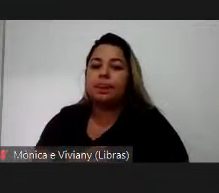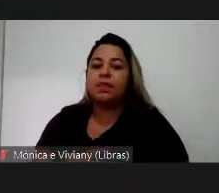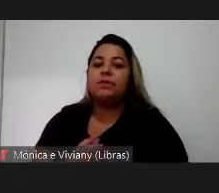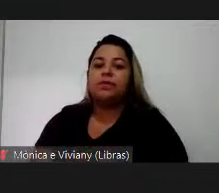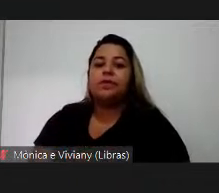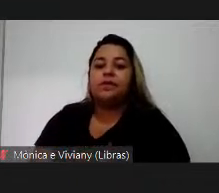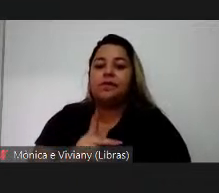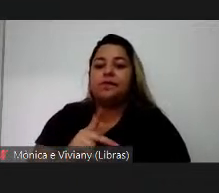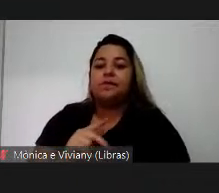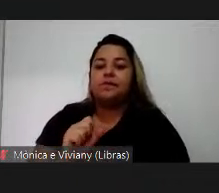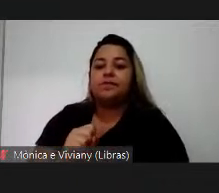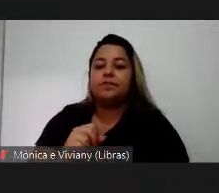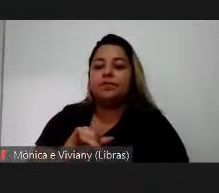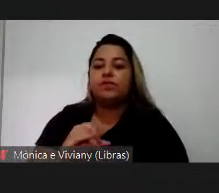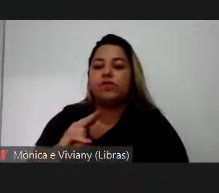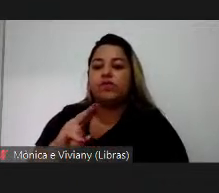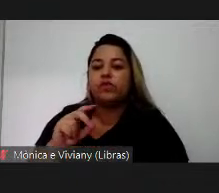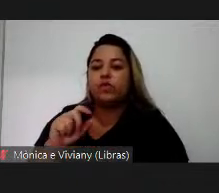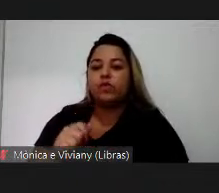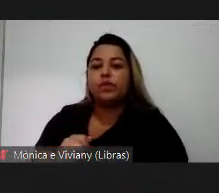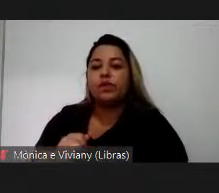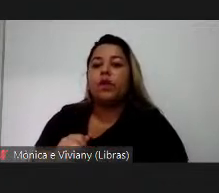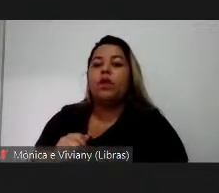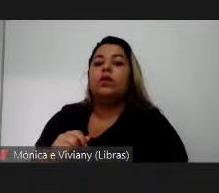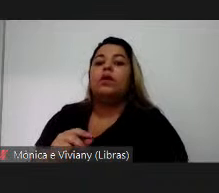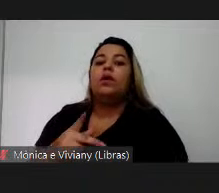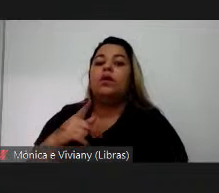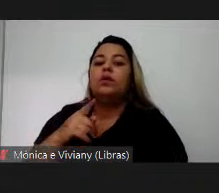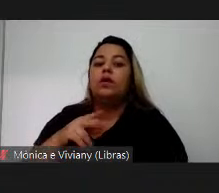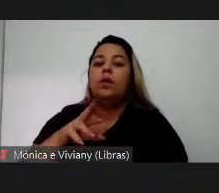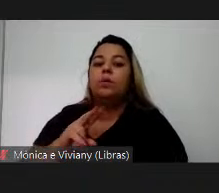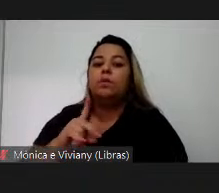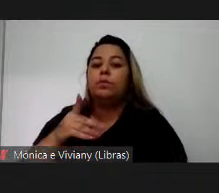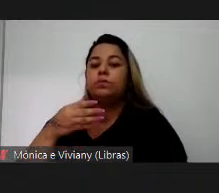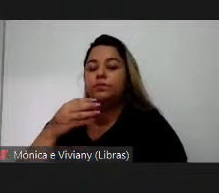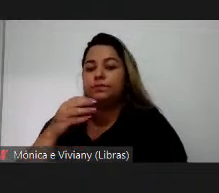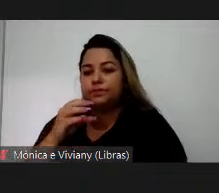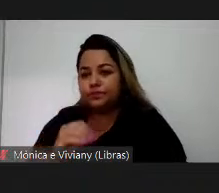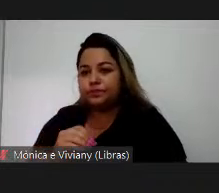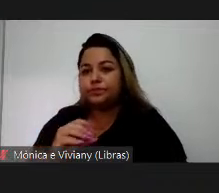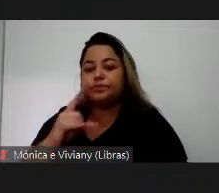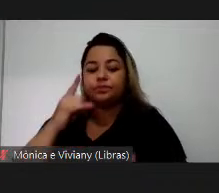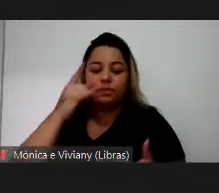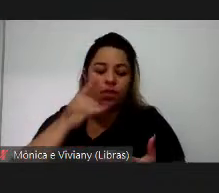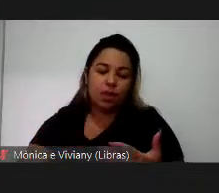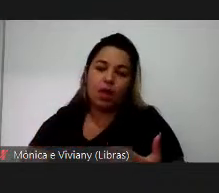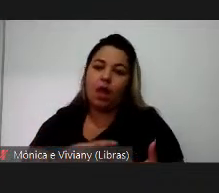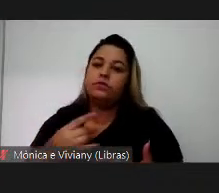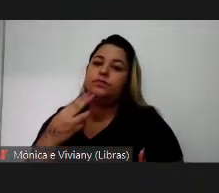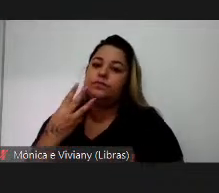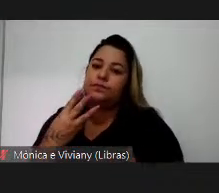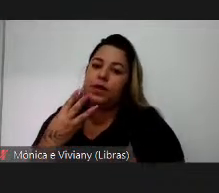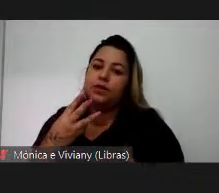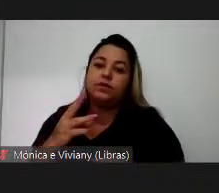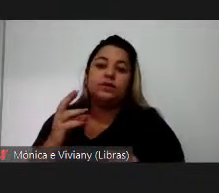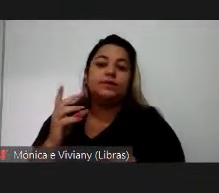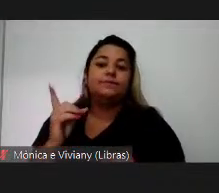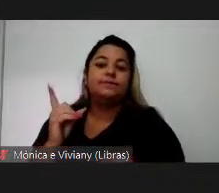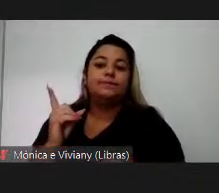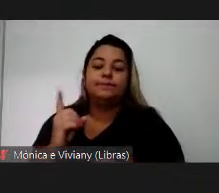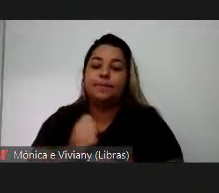really advance in the volume, making documents in the last